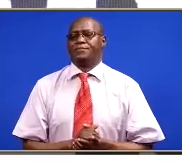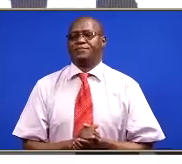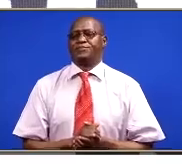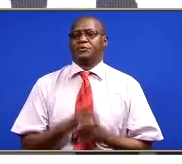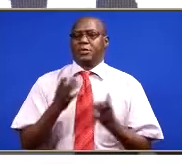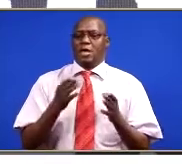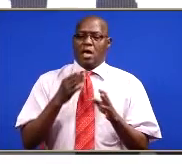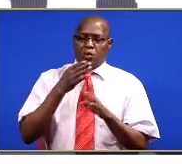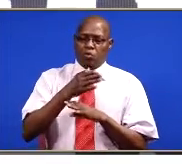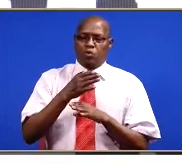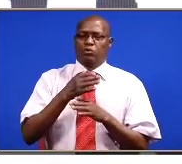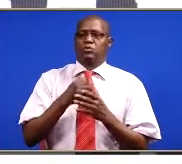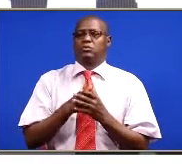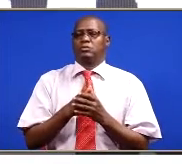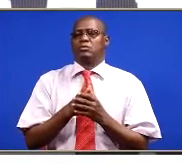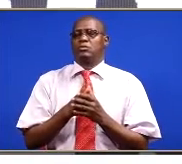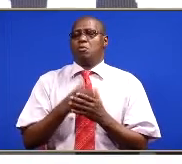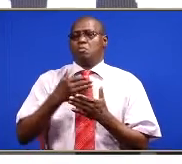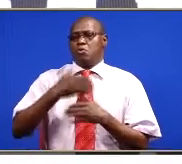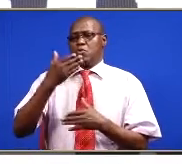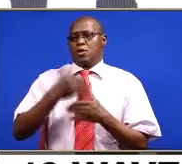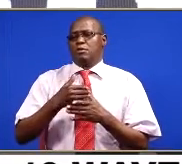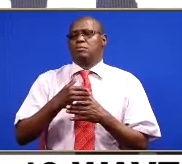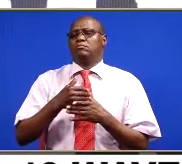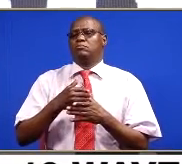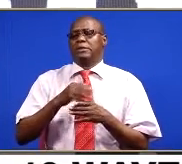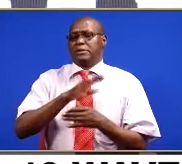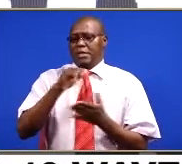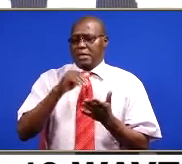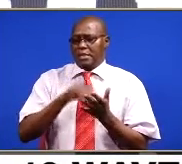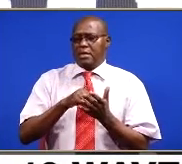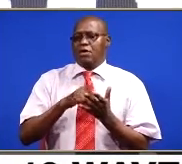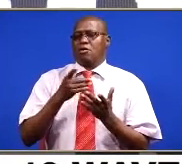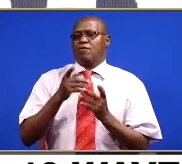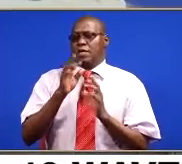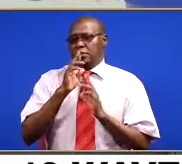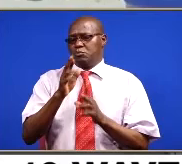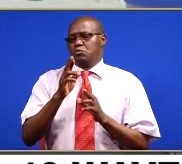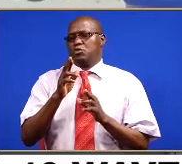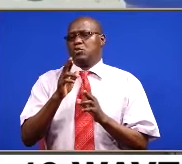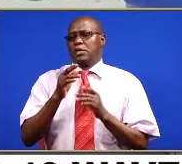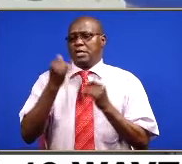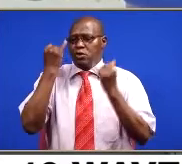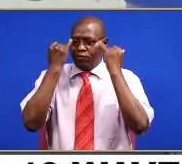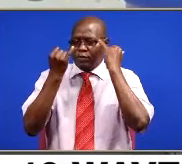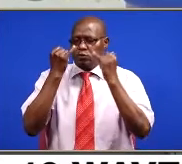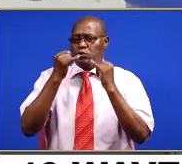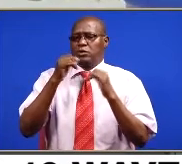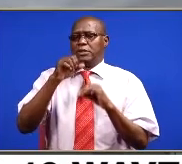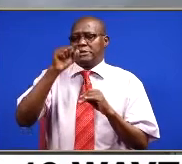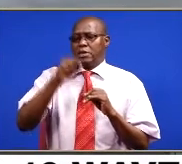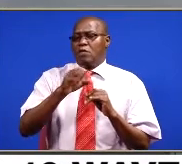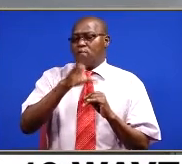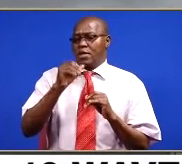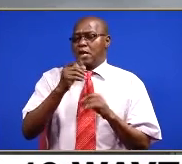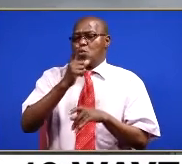The Center for Epidemic Response and Innovation has warned of a new wave of COVID-19 in South Africa. South Africa